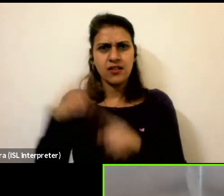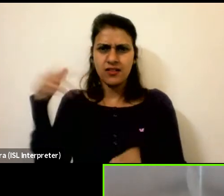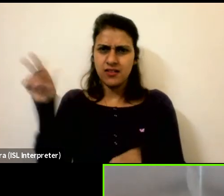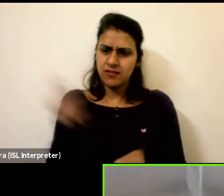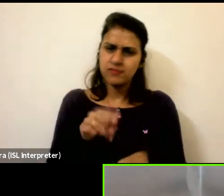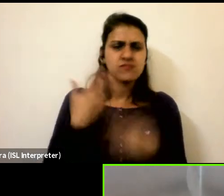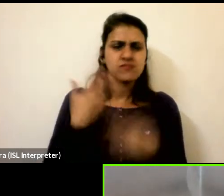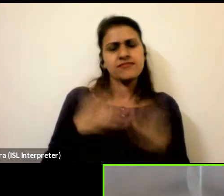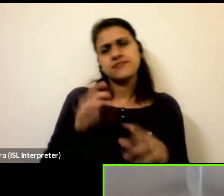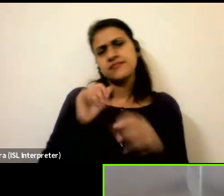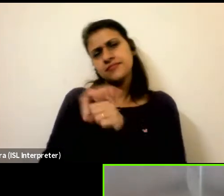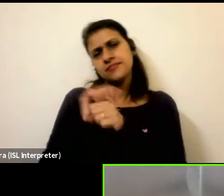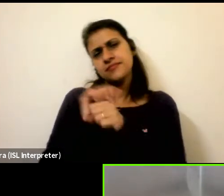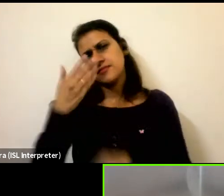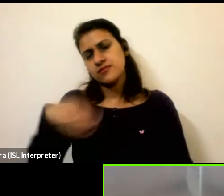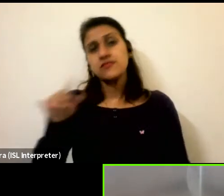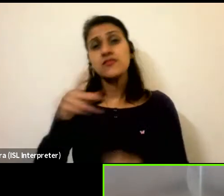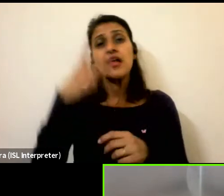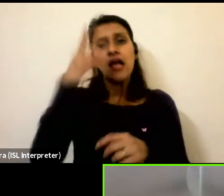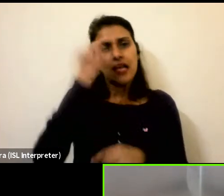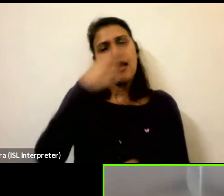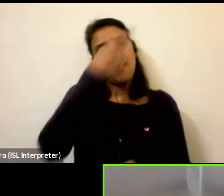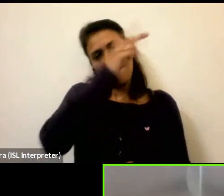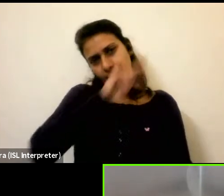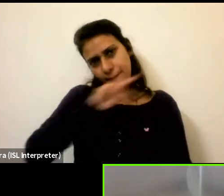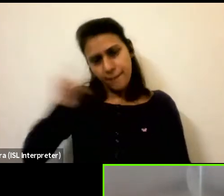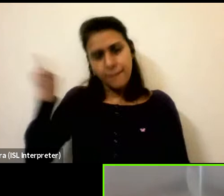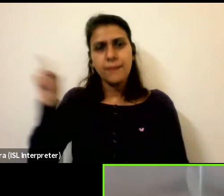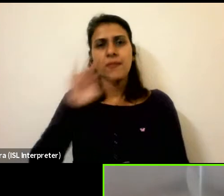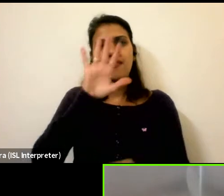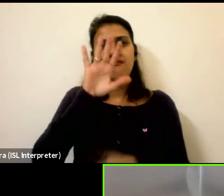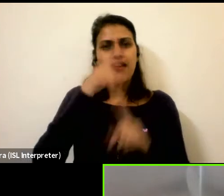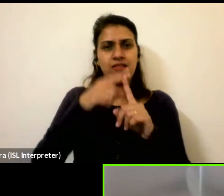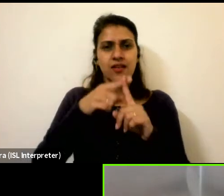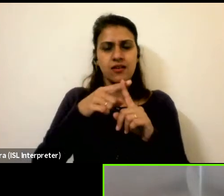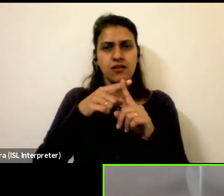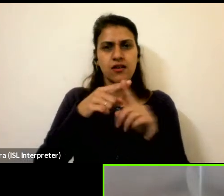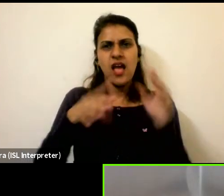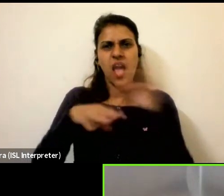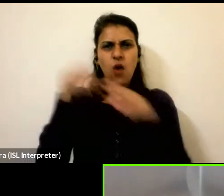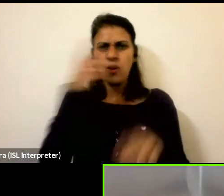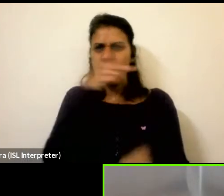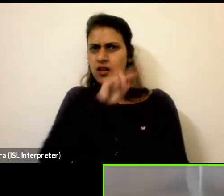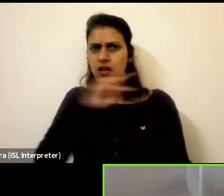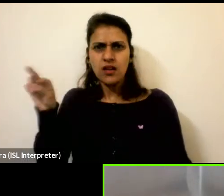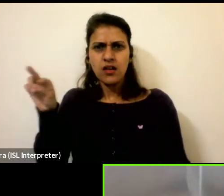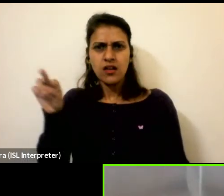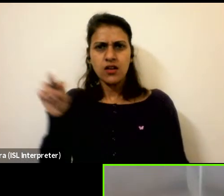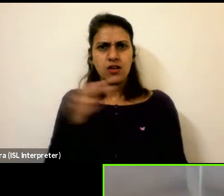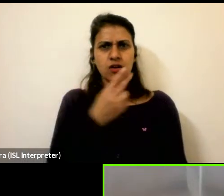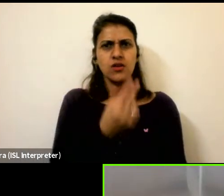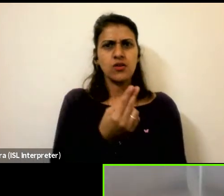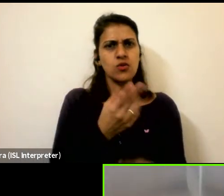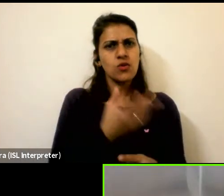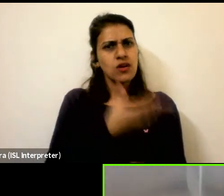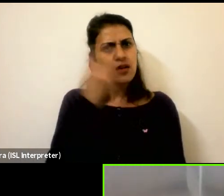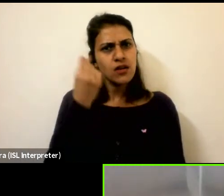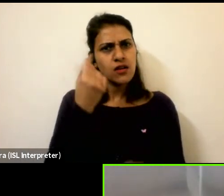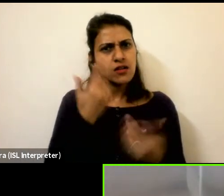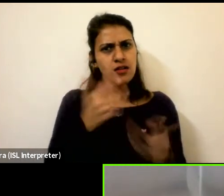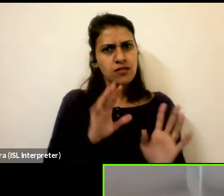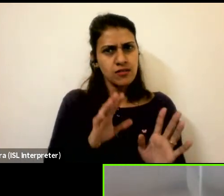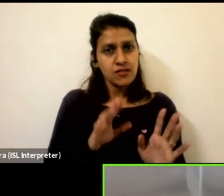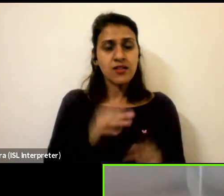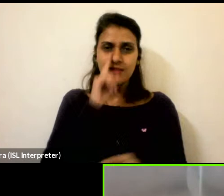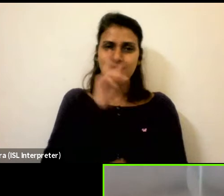5:30, I wanted to go out again. So as I was getting out, I found that those people had left, and again she stood up to